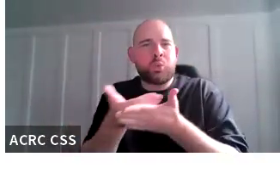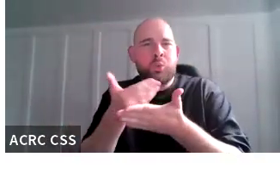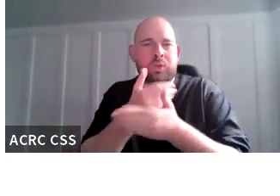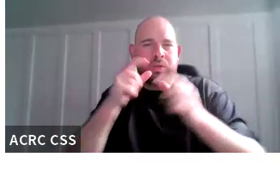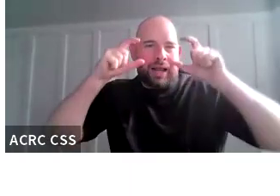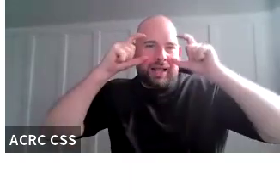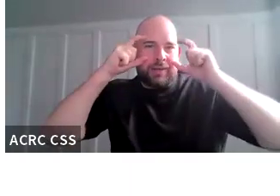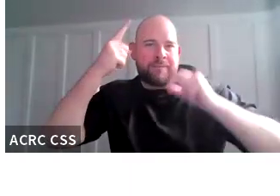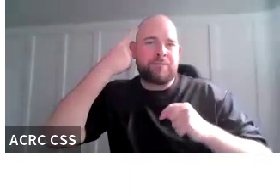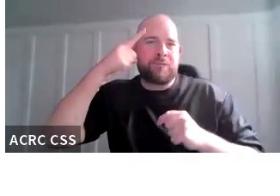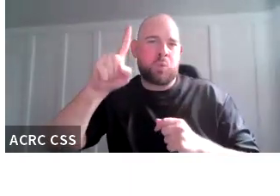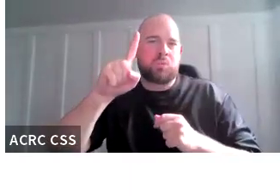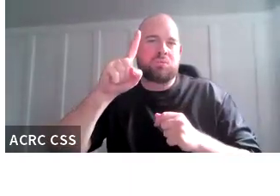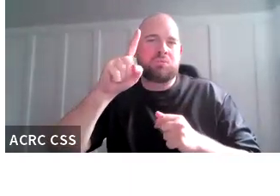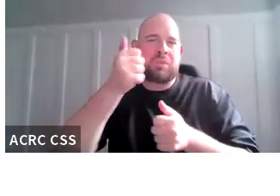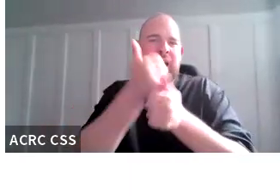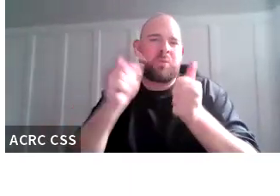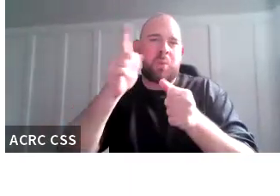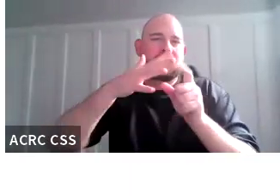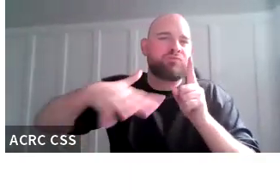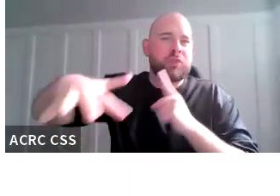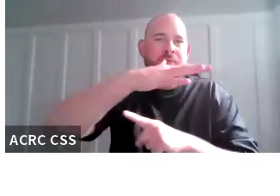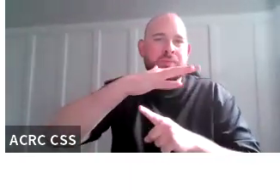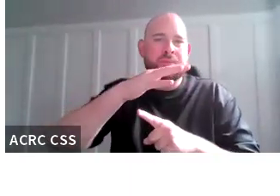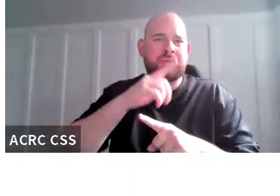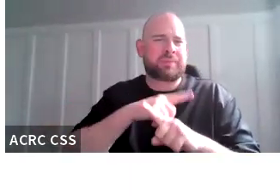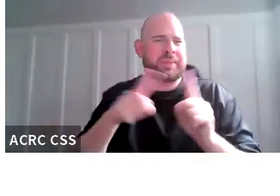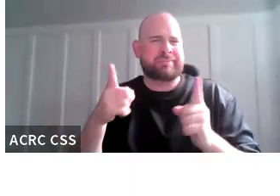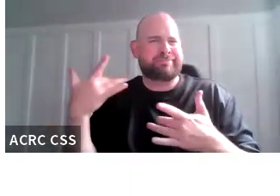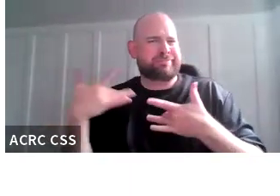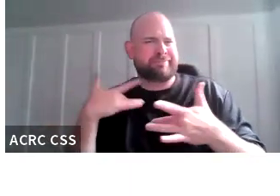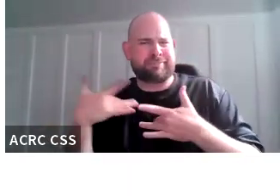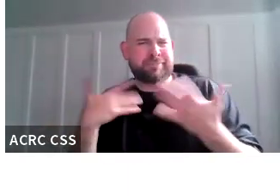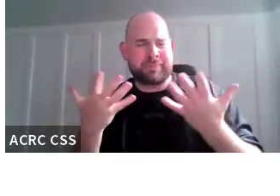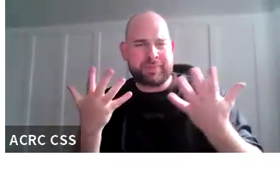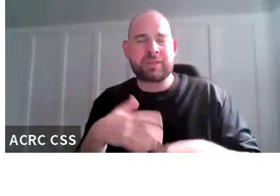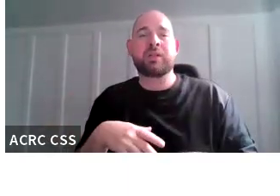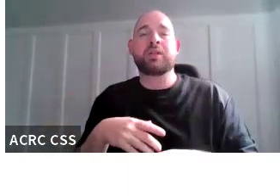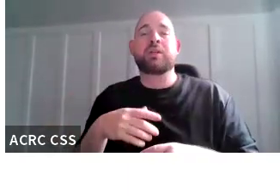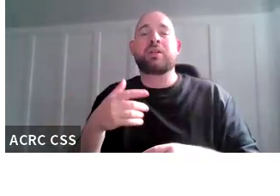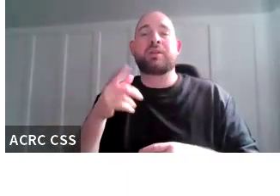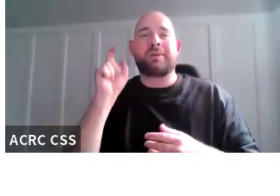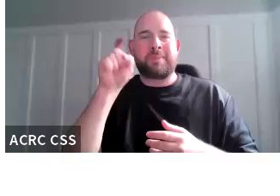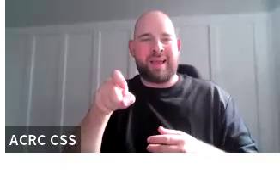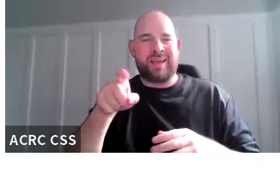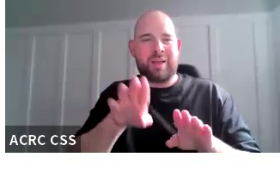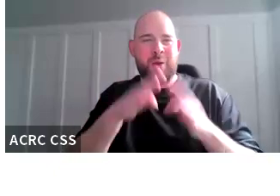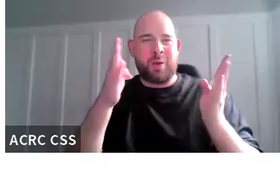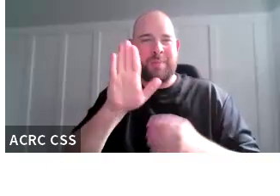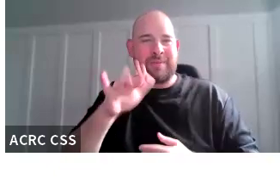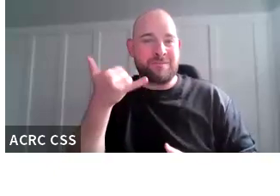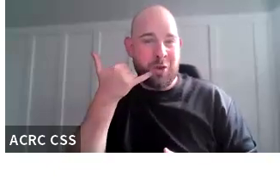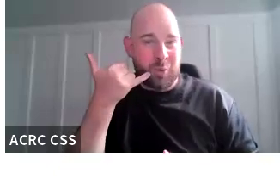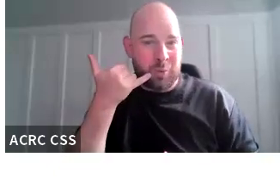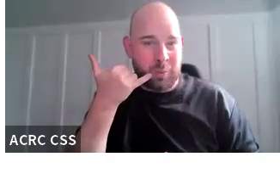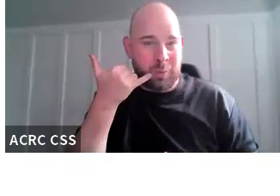we can access closed captioning, and one of them is with glasses that are similar to this. So the technology is